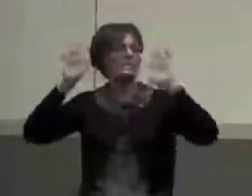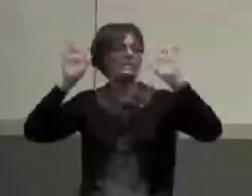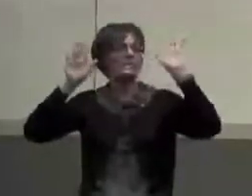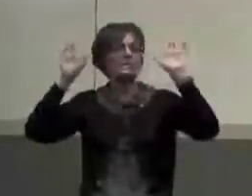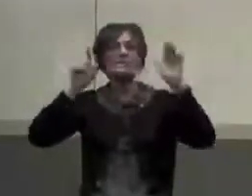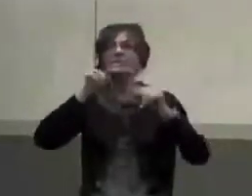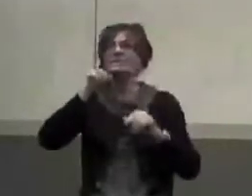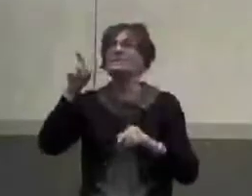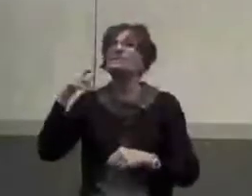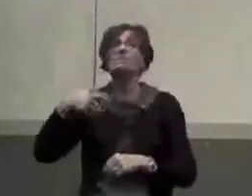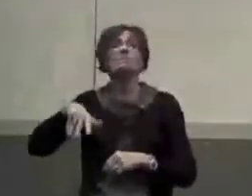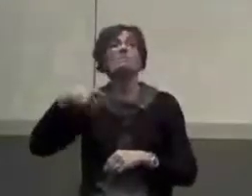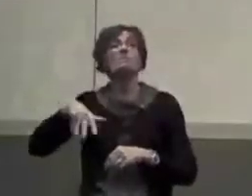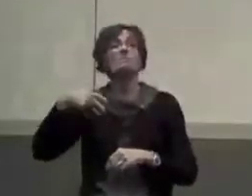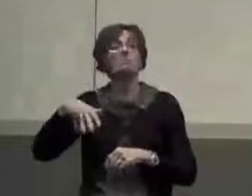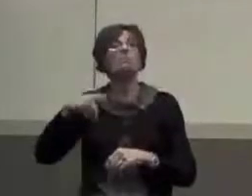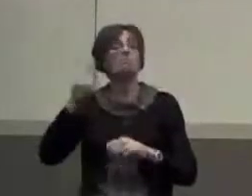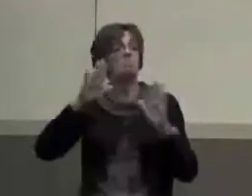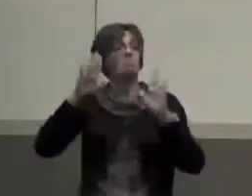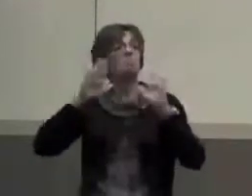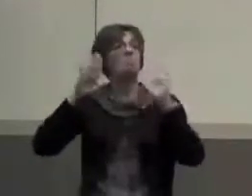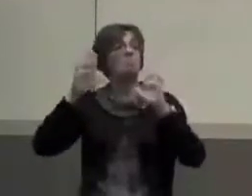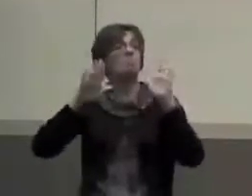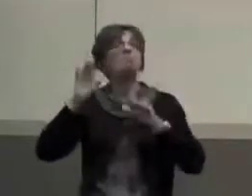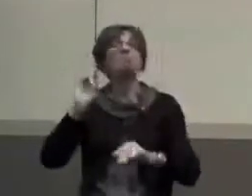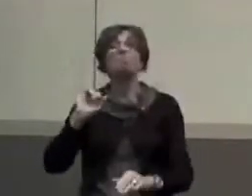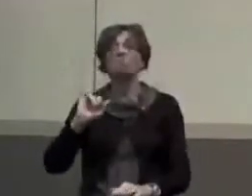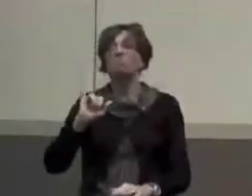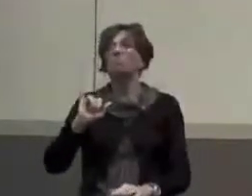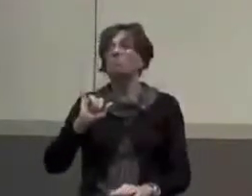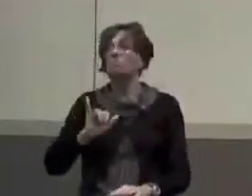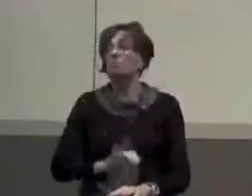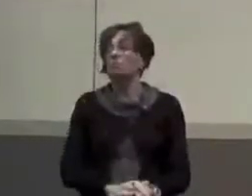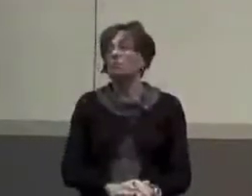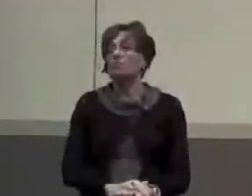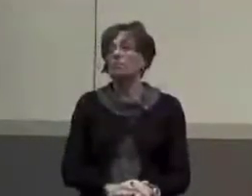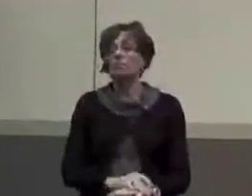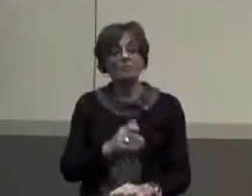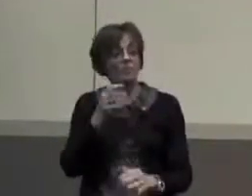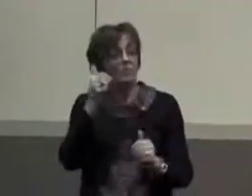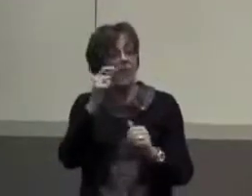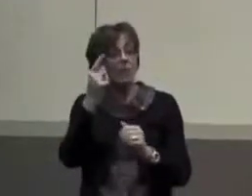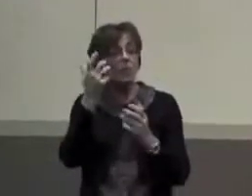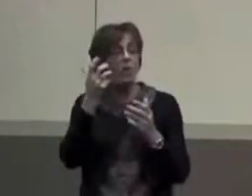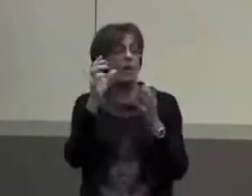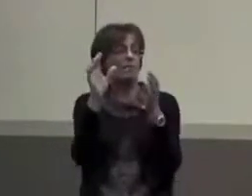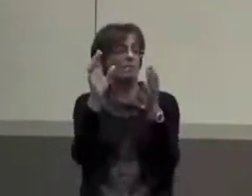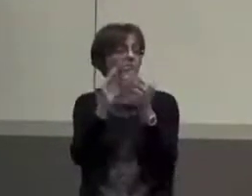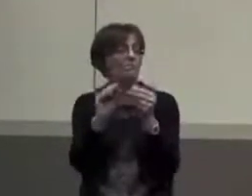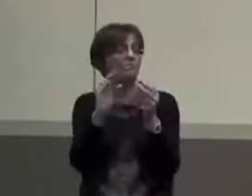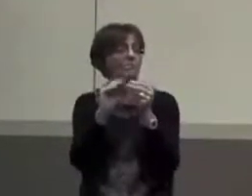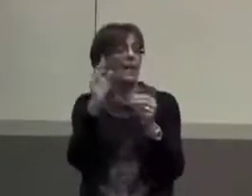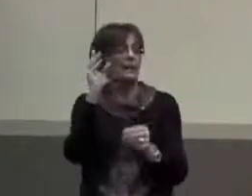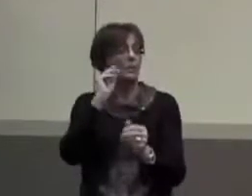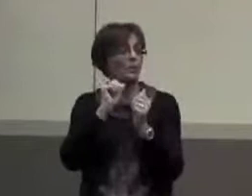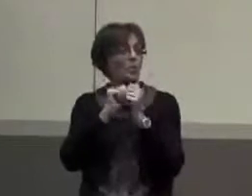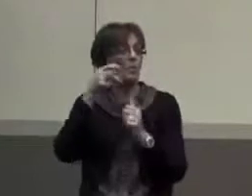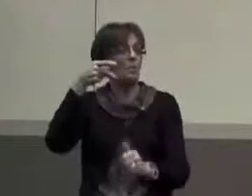almost everybody, a good chunk. Anybody want to share an experience with PBIS?